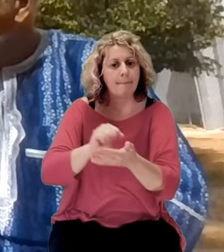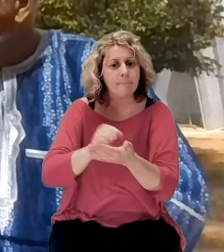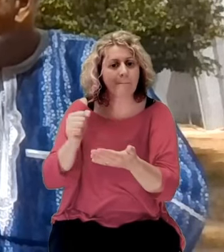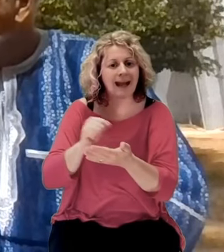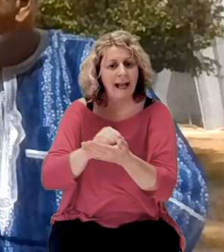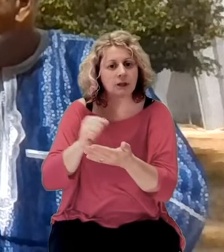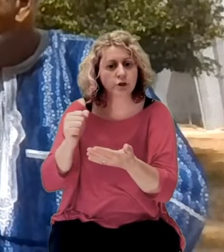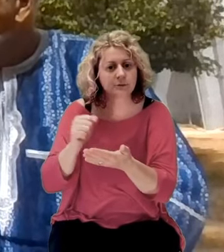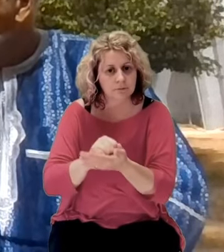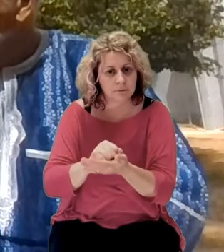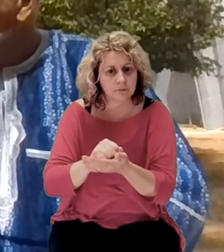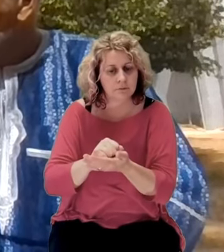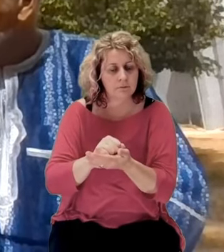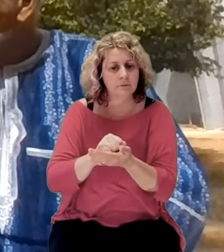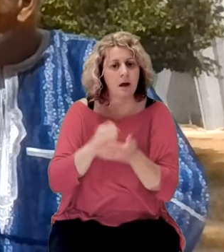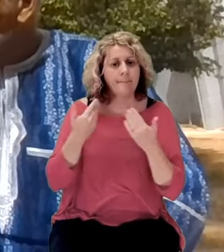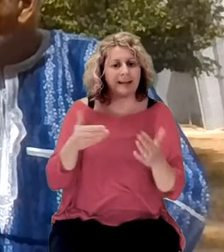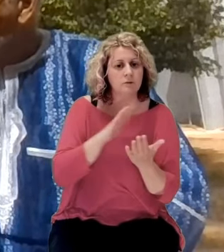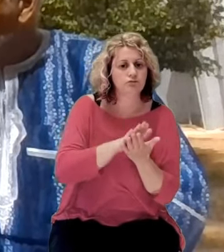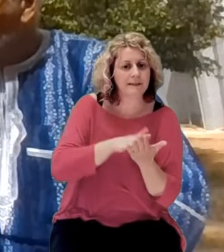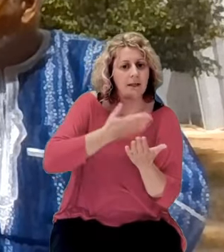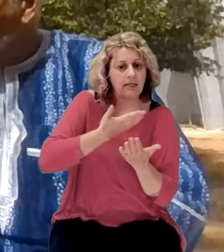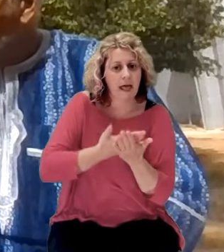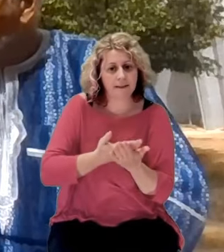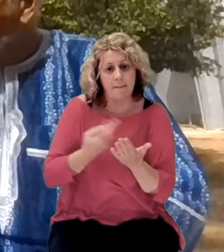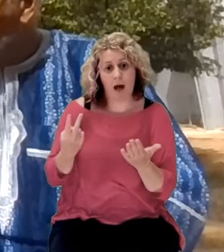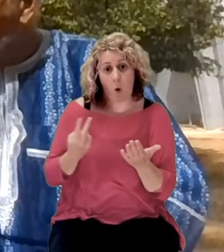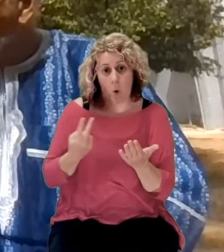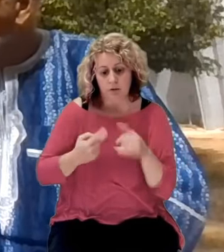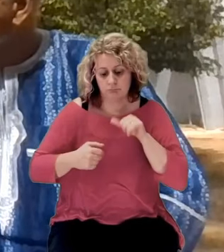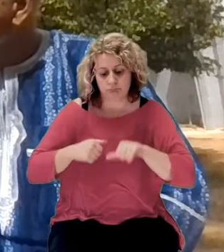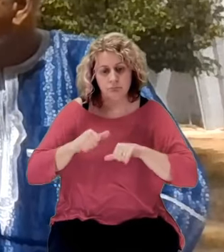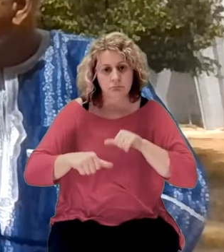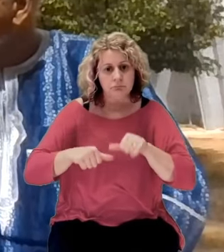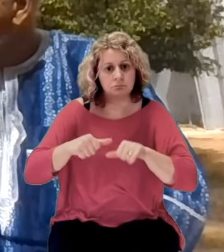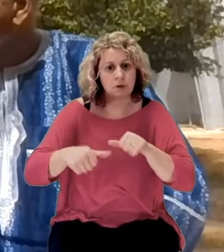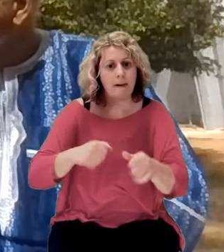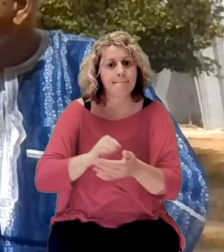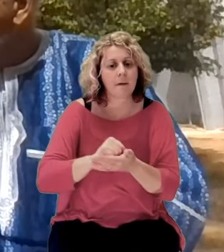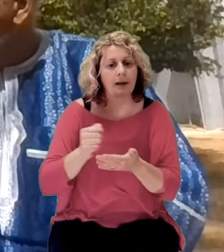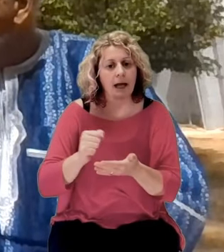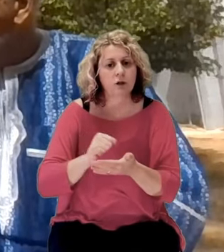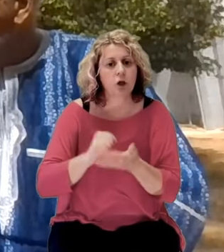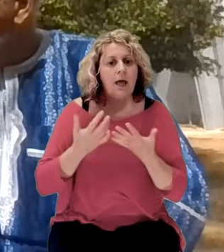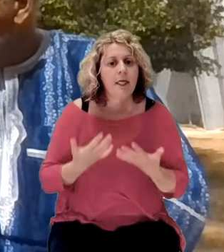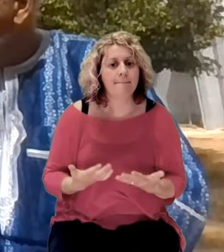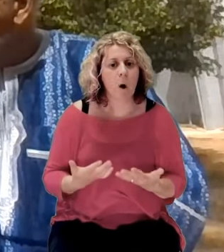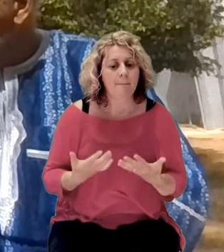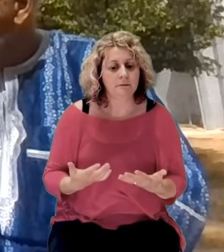for publication. There are books that have been translated into Hausa that